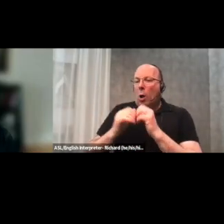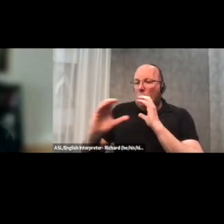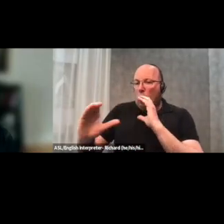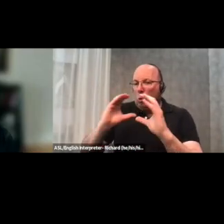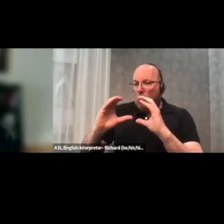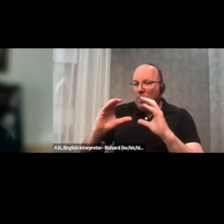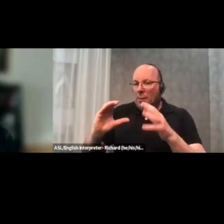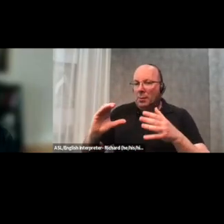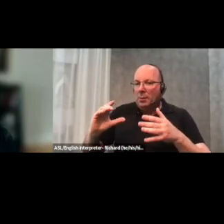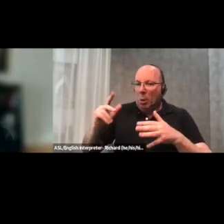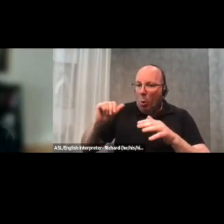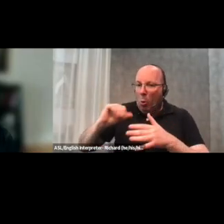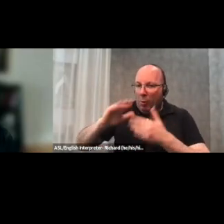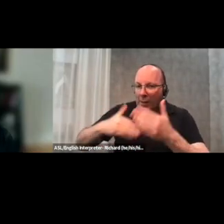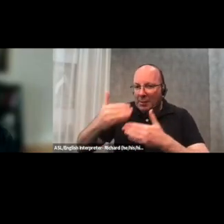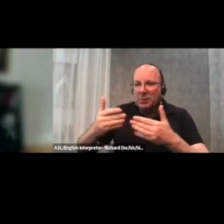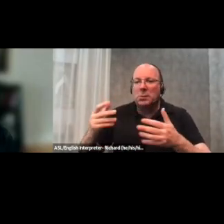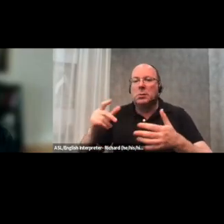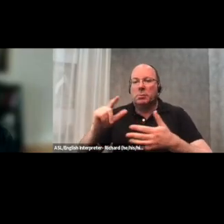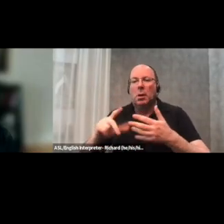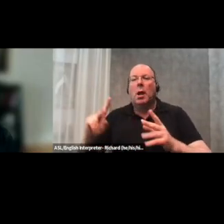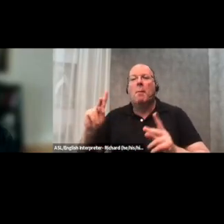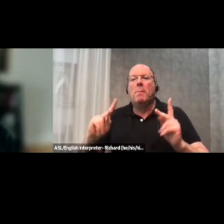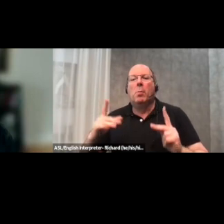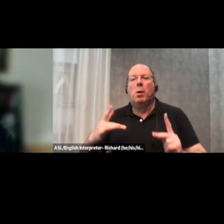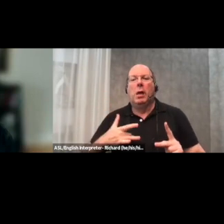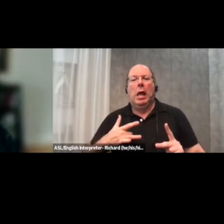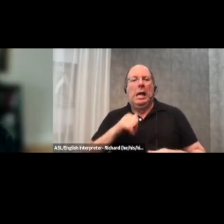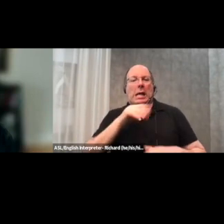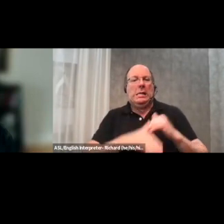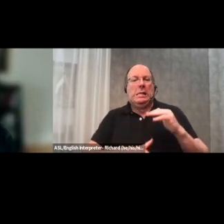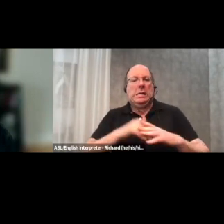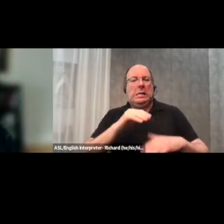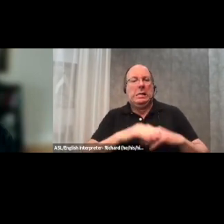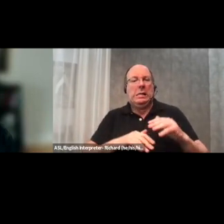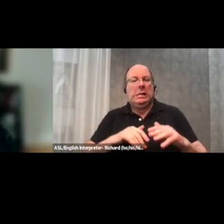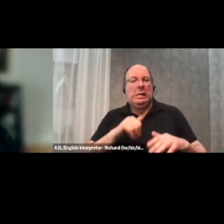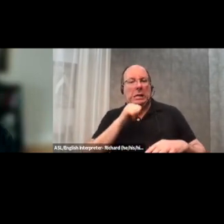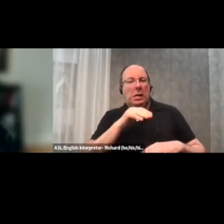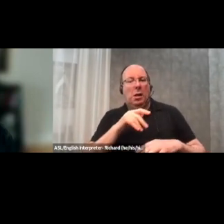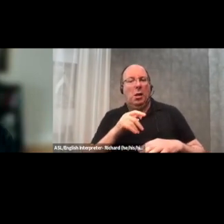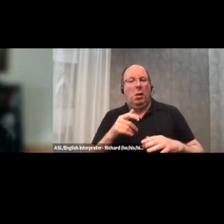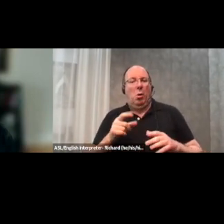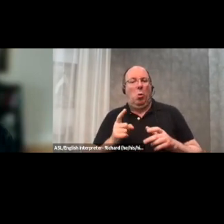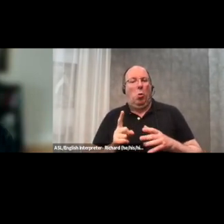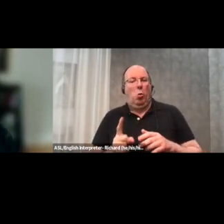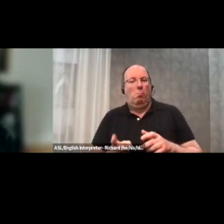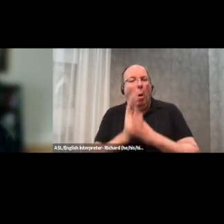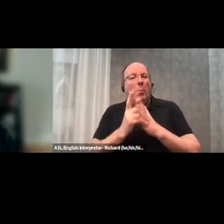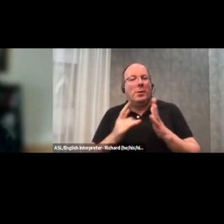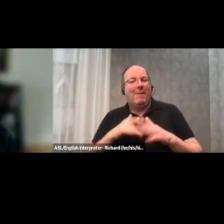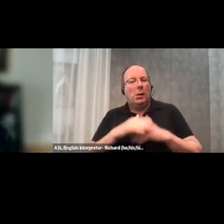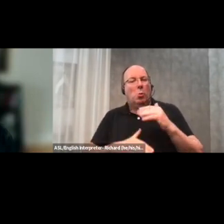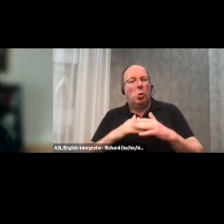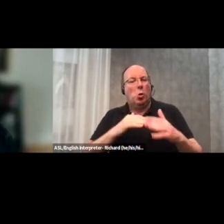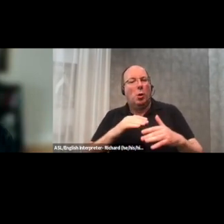entire process around it so that when people are uncomfortable and they start getting uncomfortable at first, it's communicated early on and can be navigated